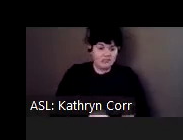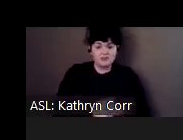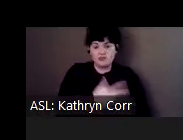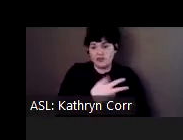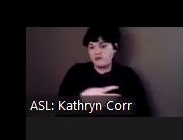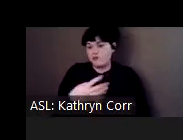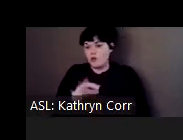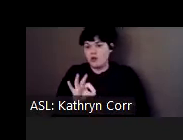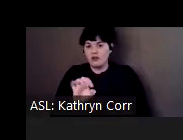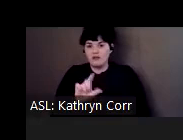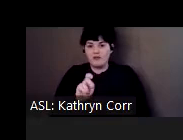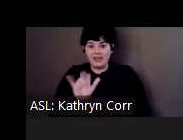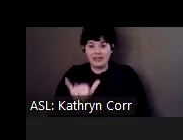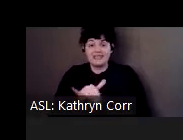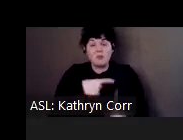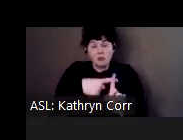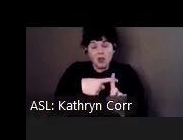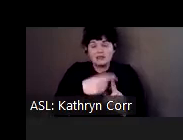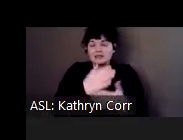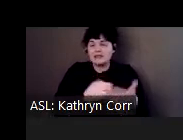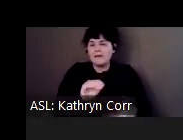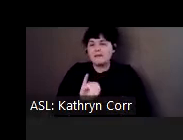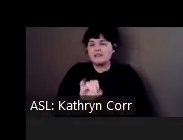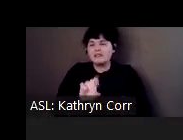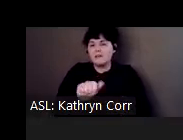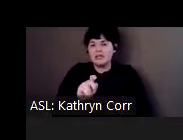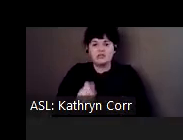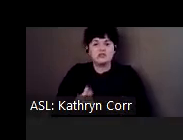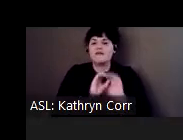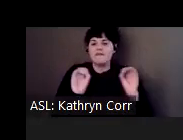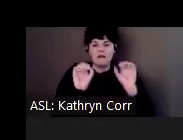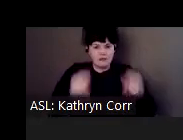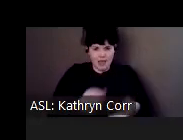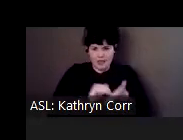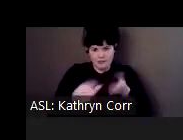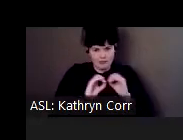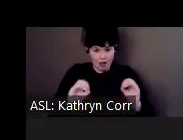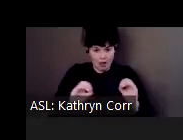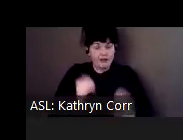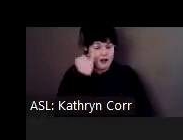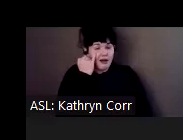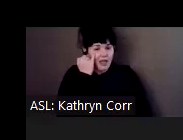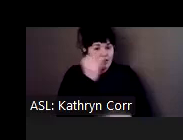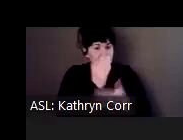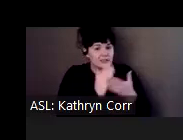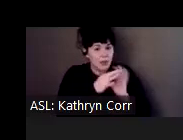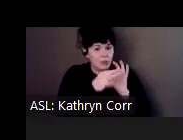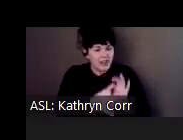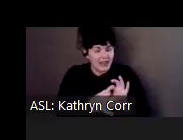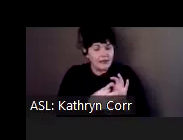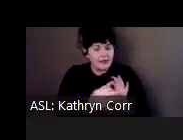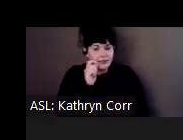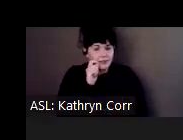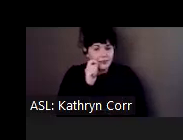you are not eligible to have any of those set aside unless some of them were related to marijuana and fell under